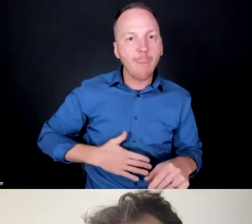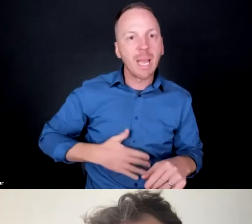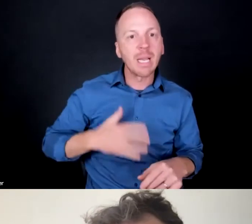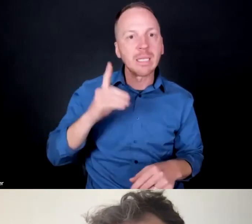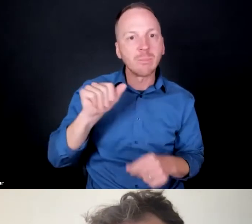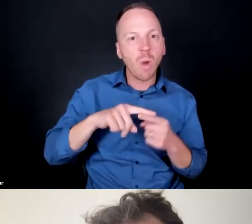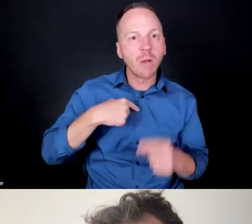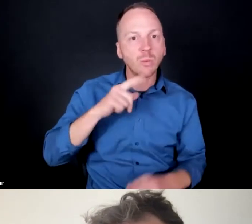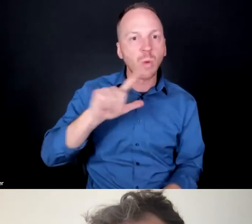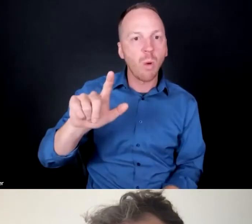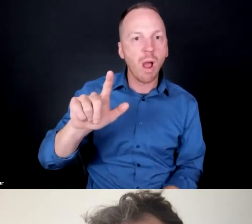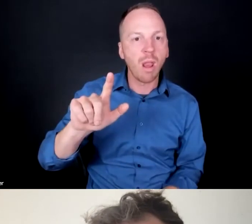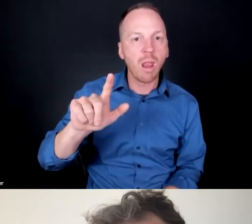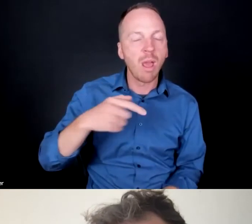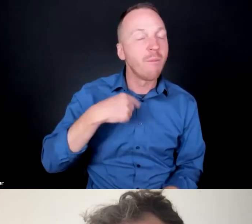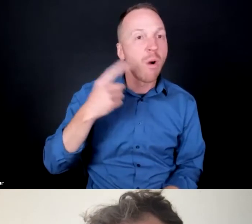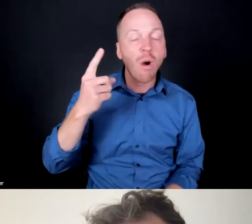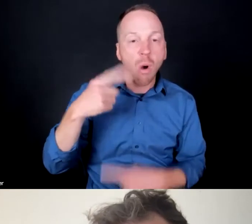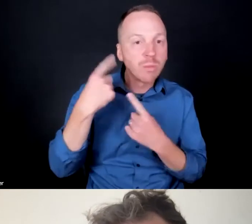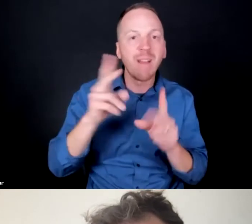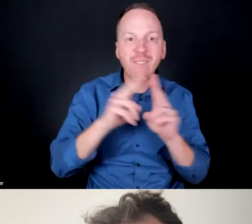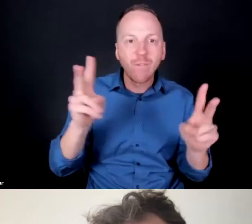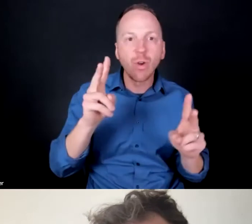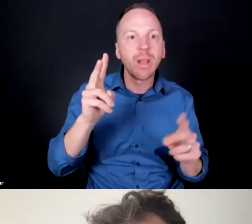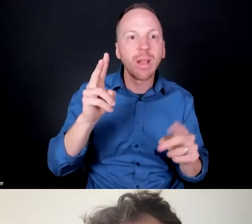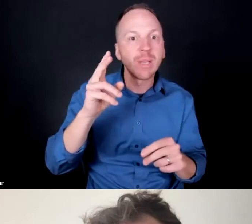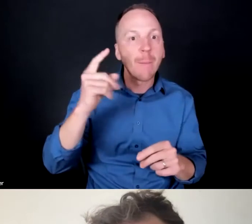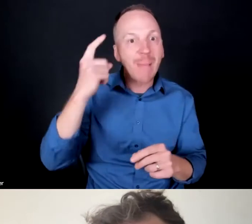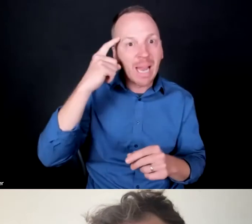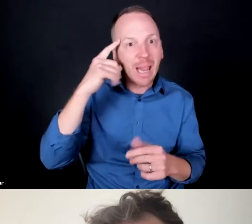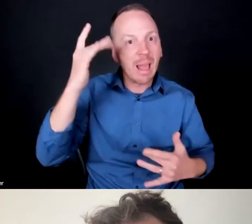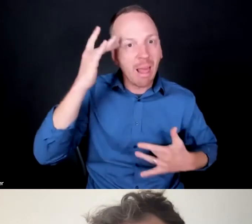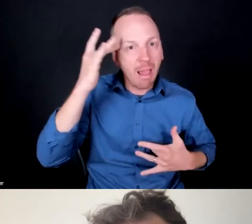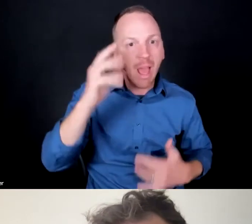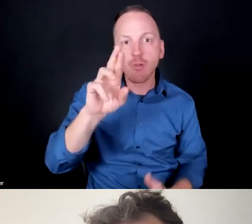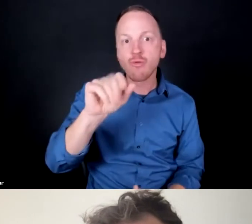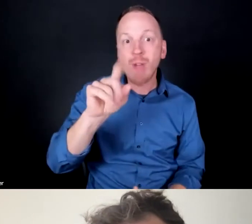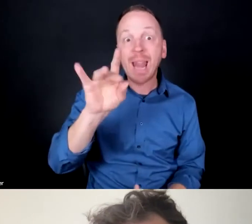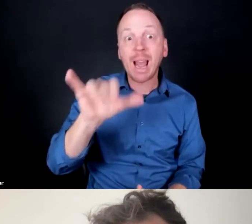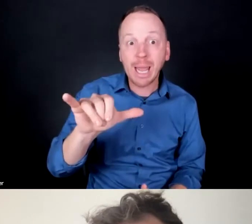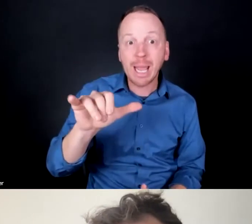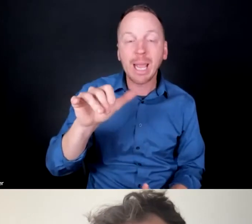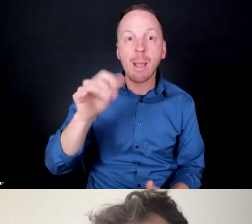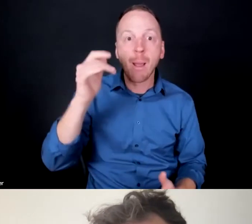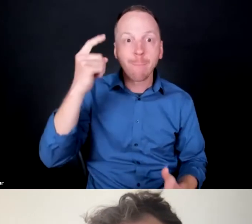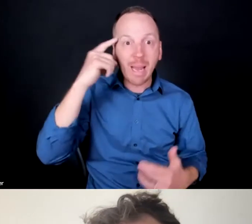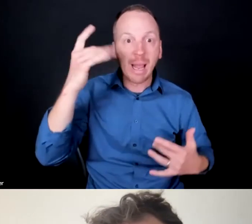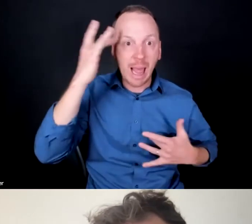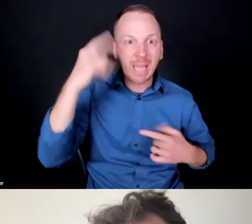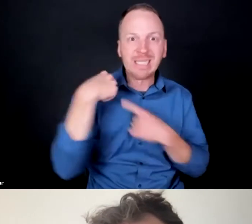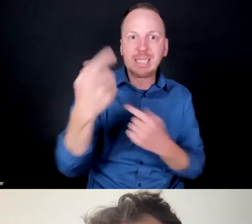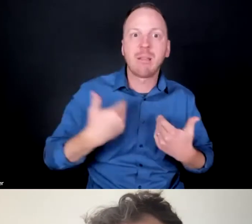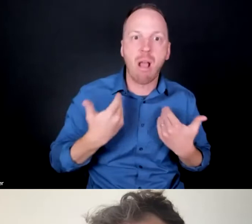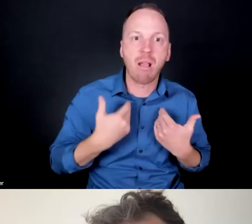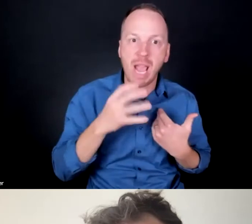21. So I've always been very mentally ill and very like radically visibly mentally ill since a young age,